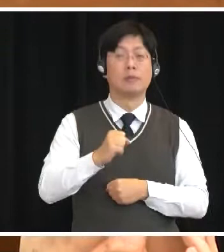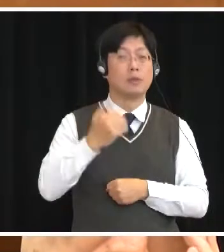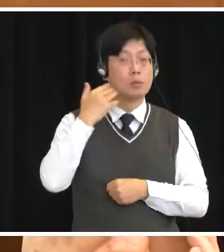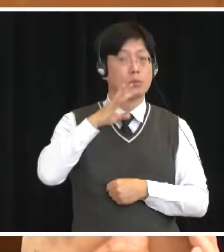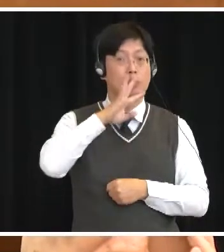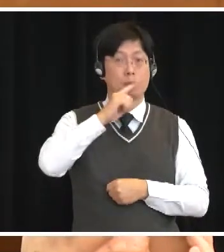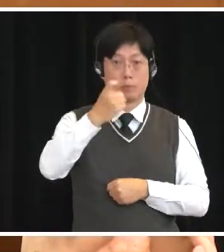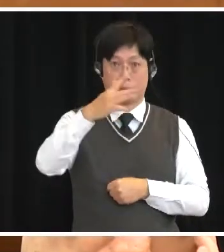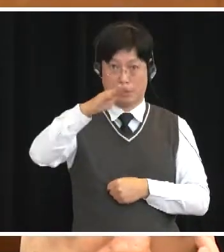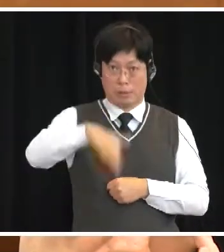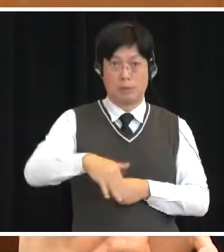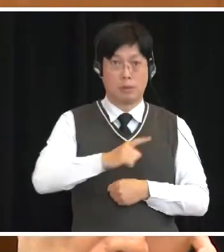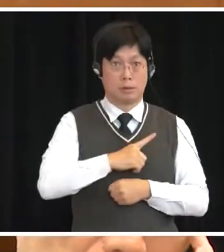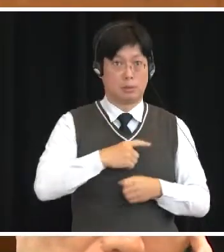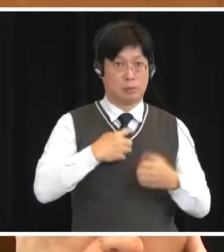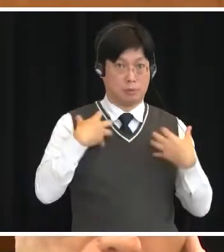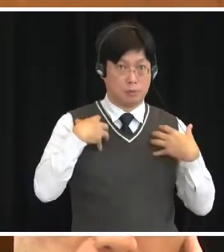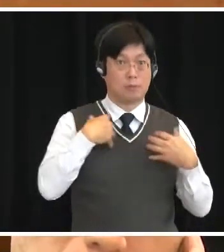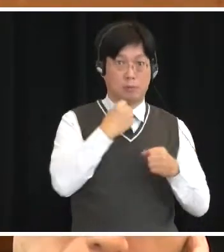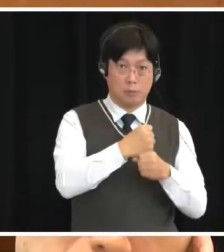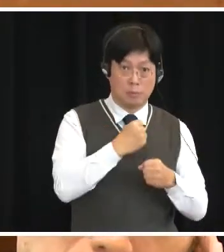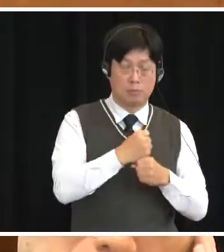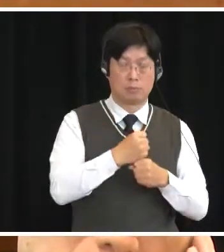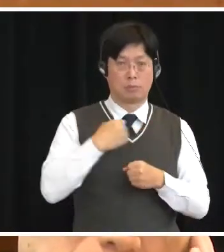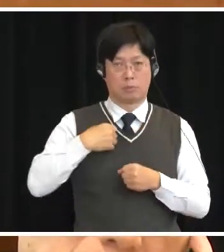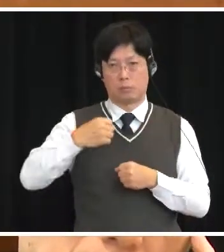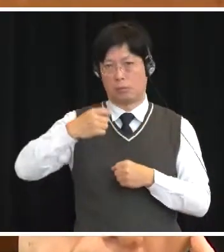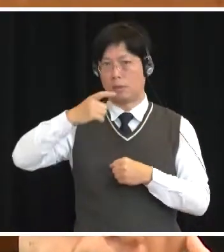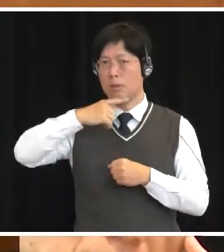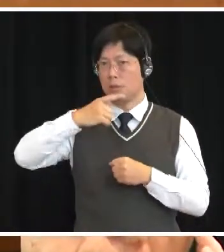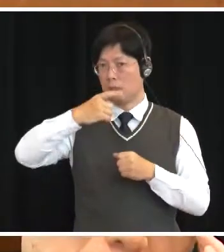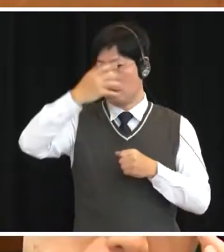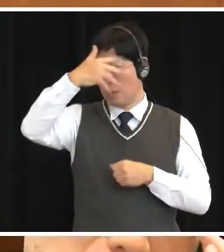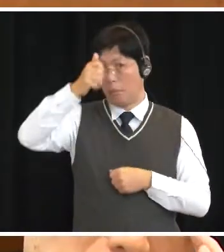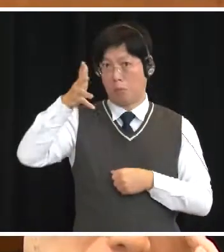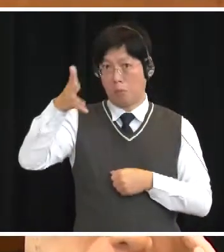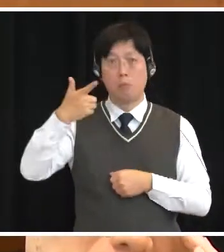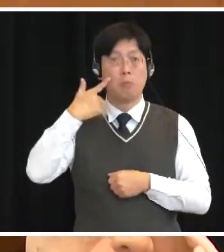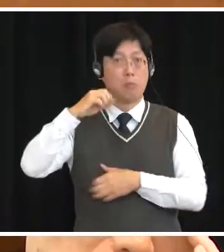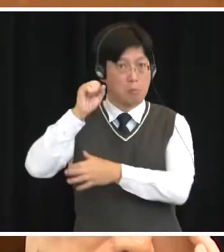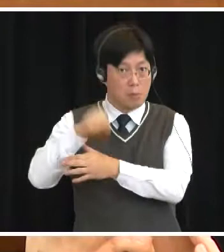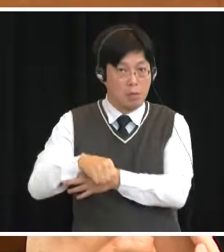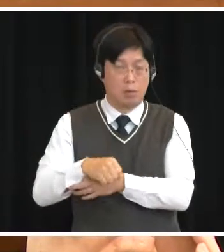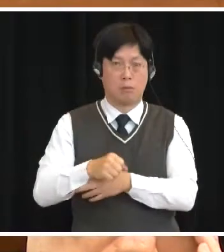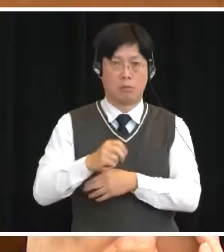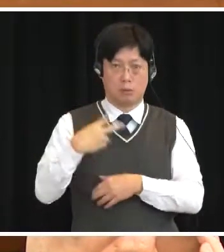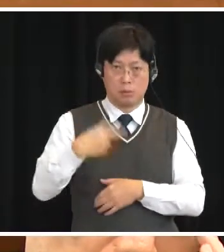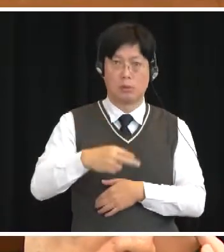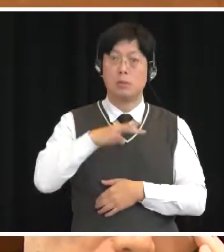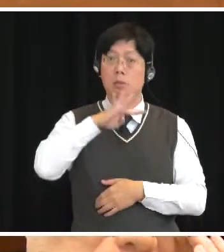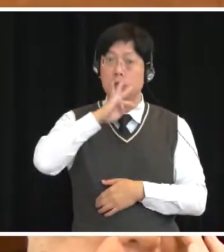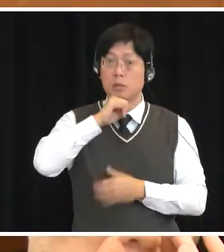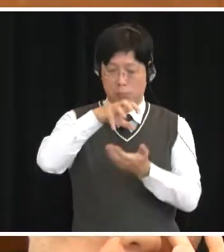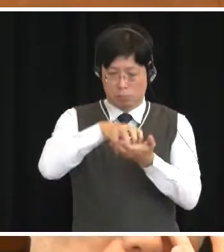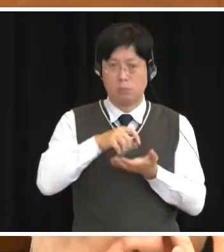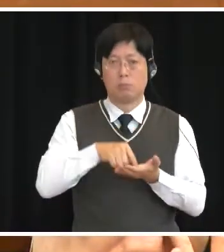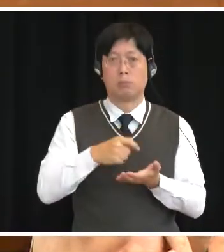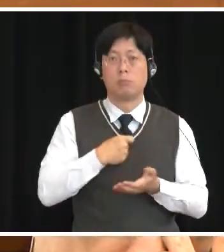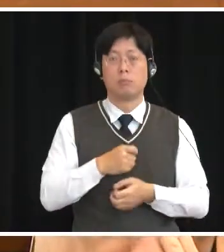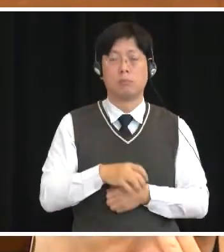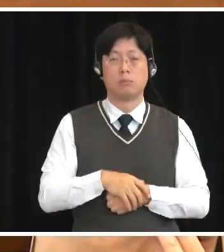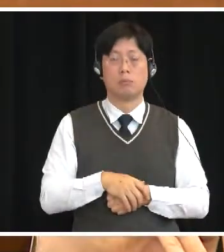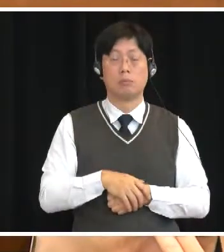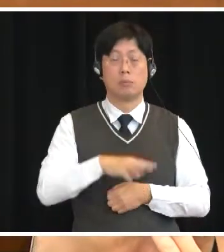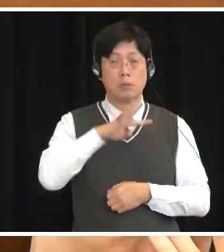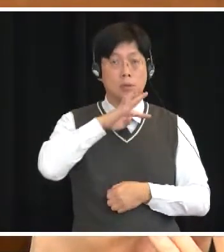they cannot engage in dangerous work. And for those who are above